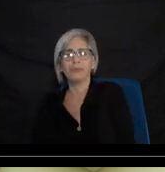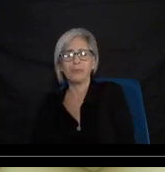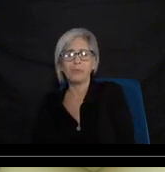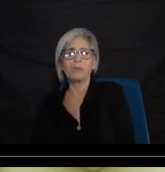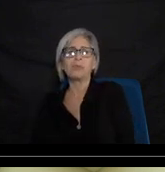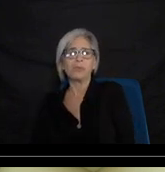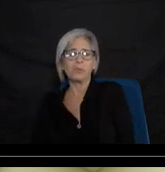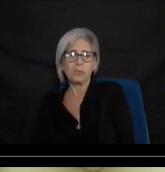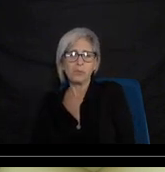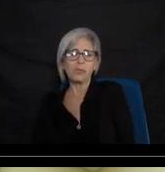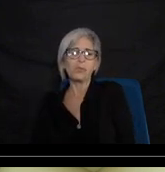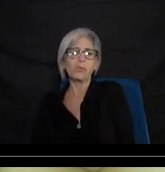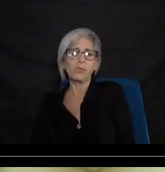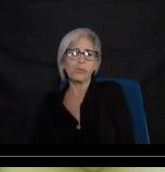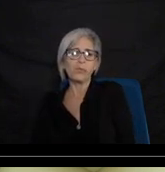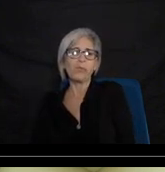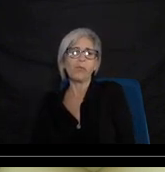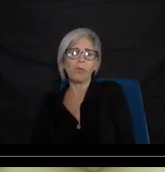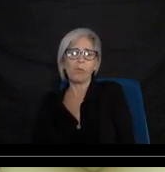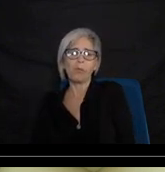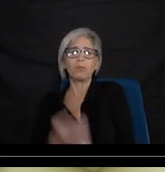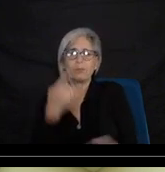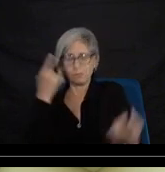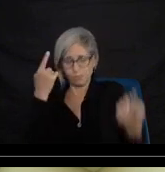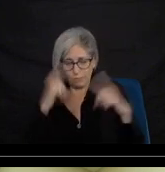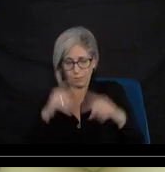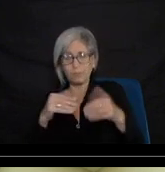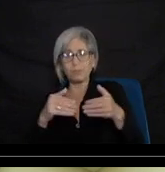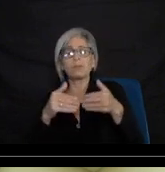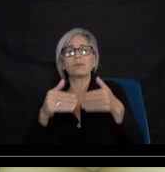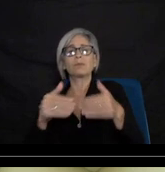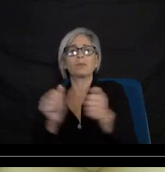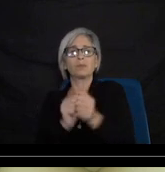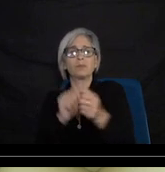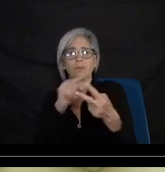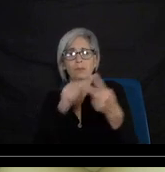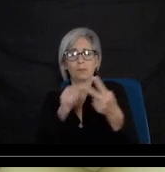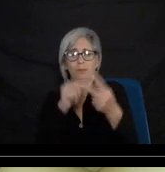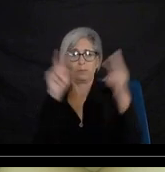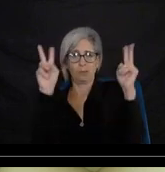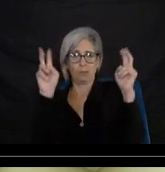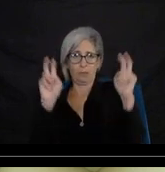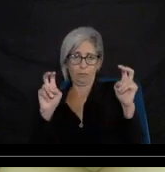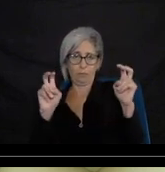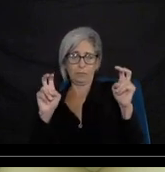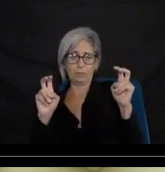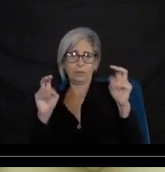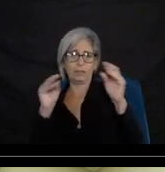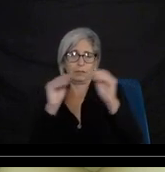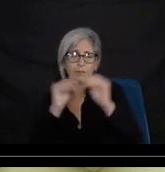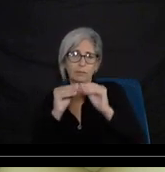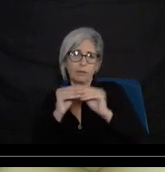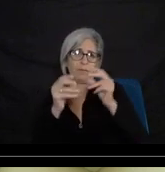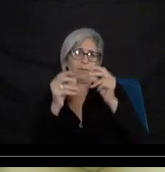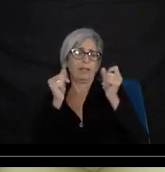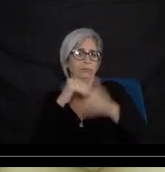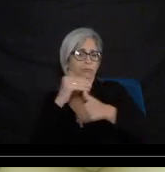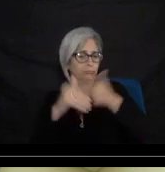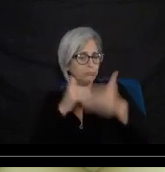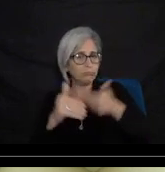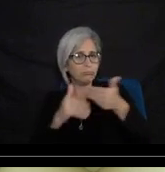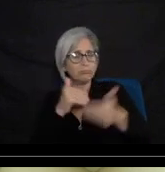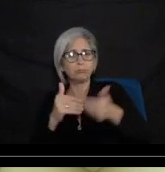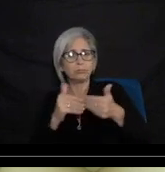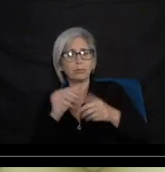All right, so we do have a consensus to move forward with these two items on a more expedited basis versus